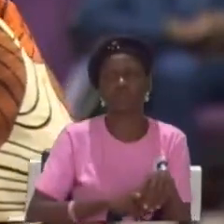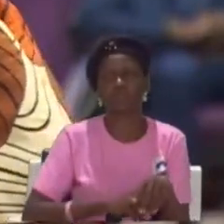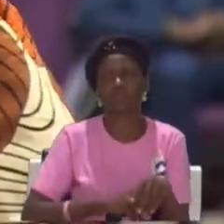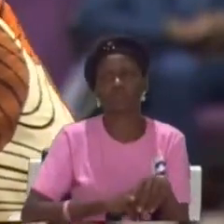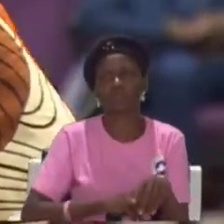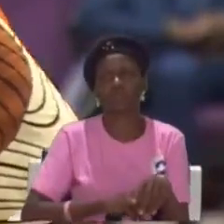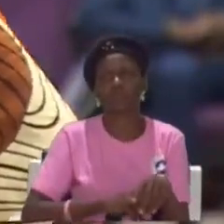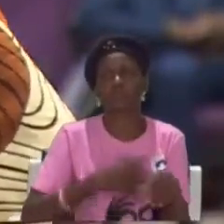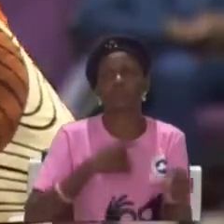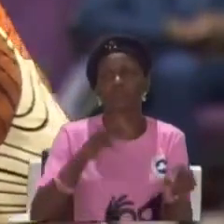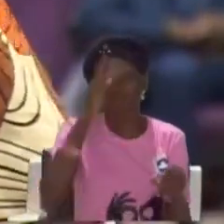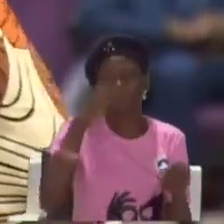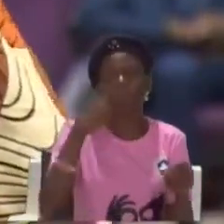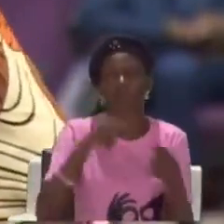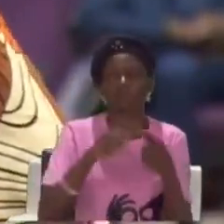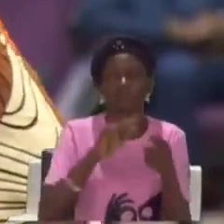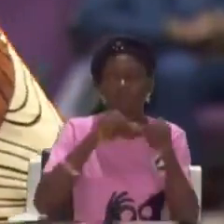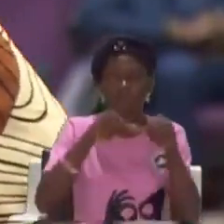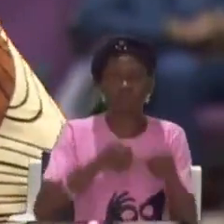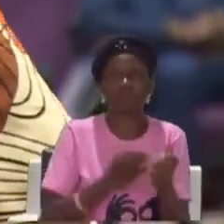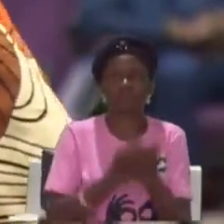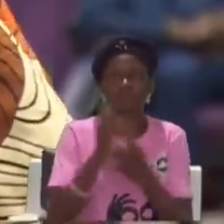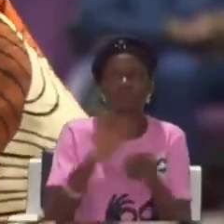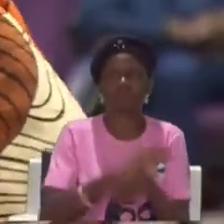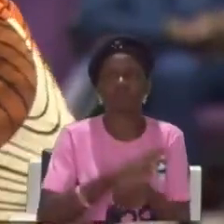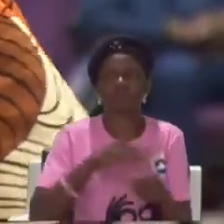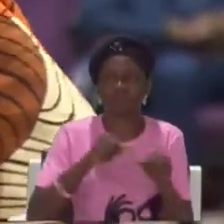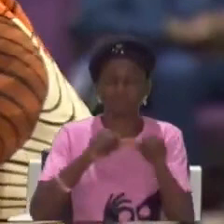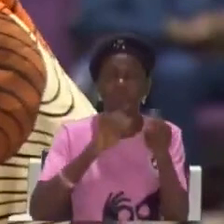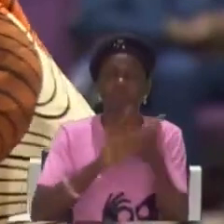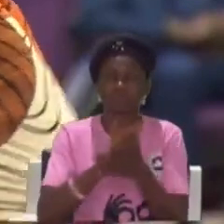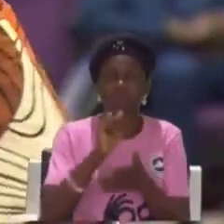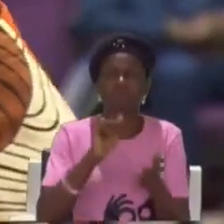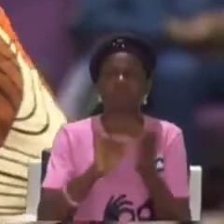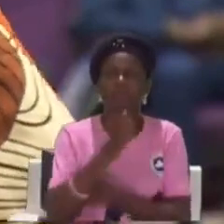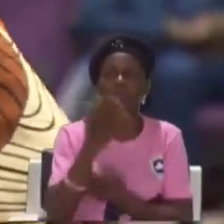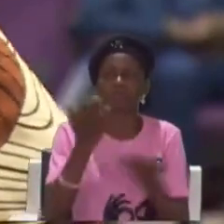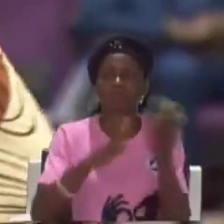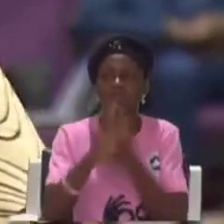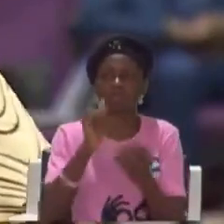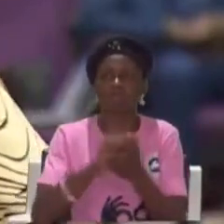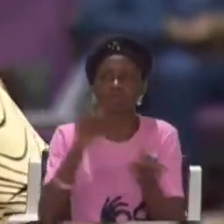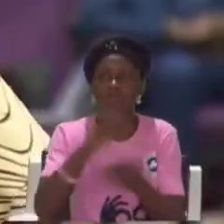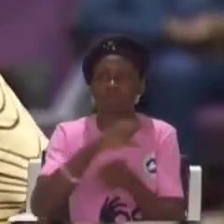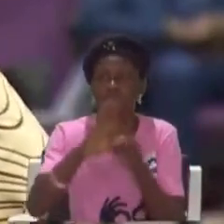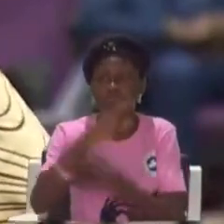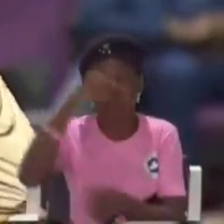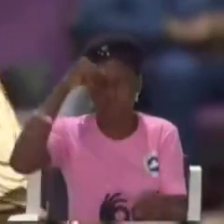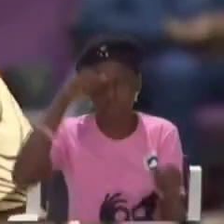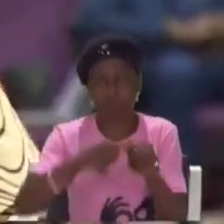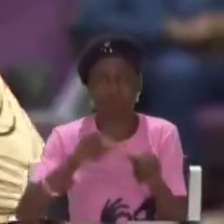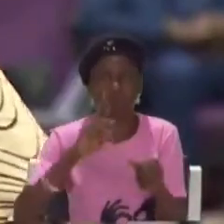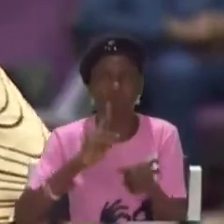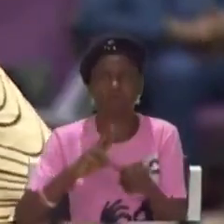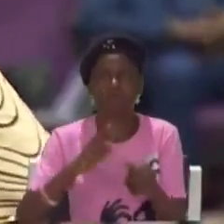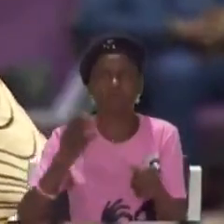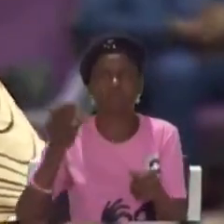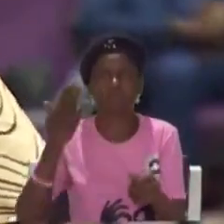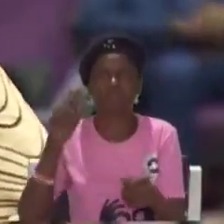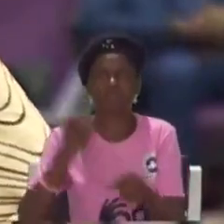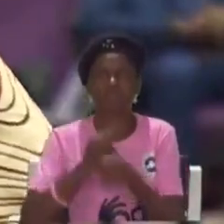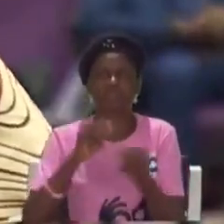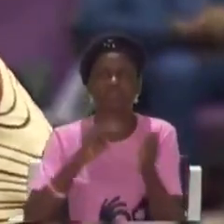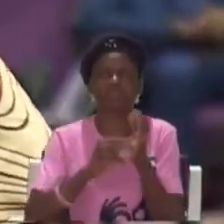and told me to remain faithful. I keep on serving the Lord, trusting him that a day will come, he will remember me. So last year,